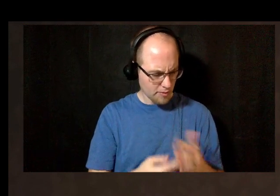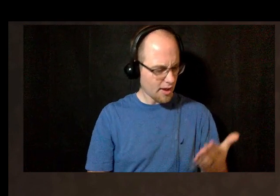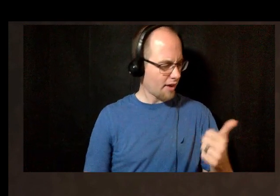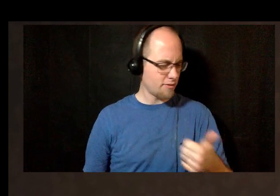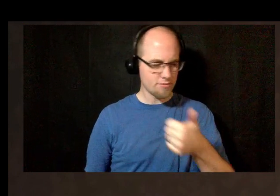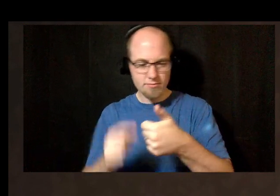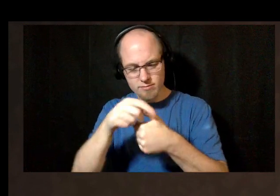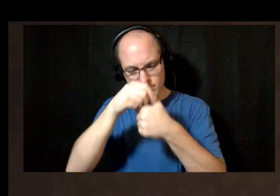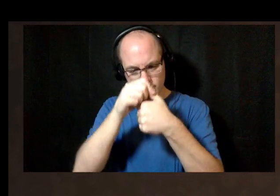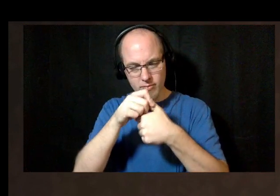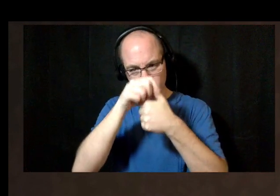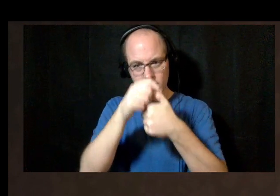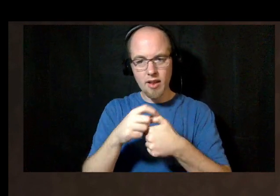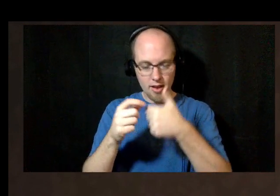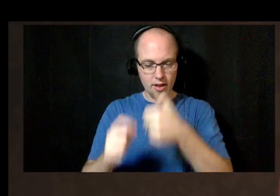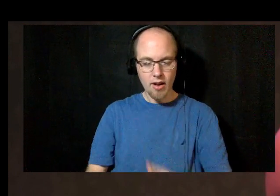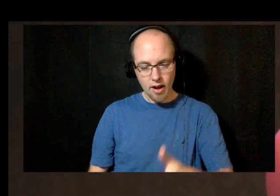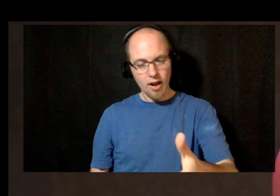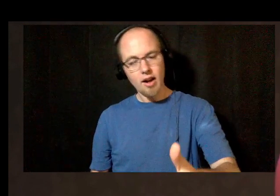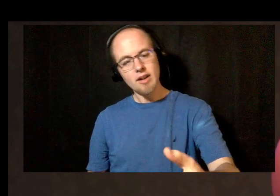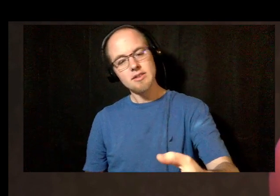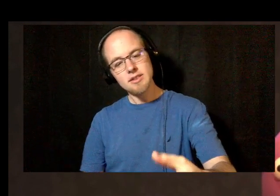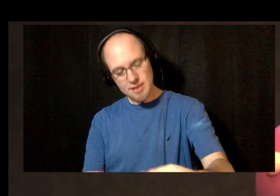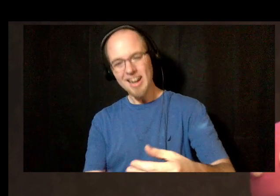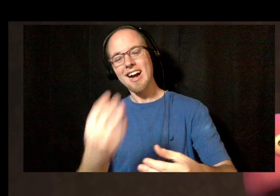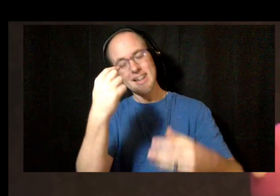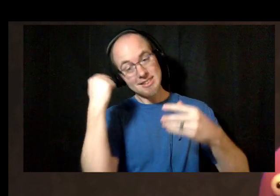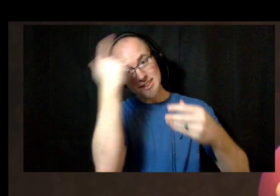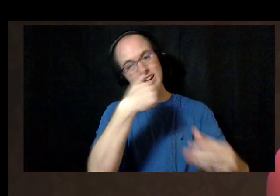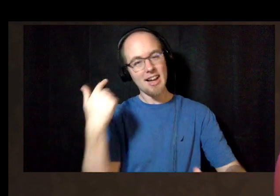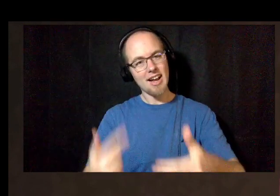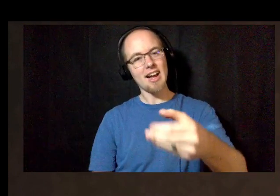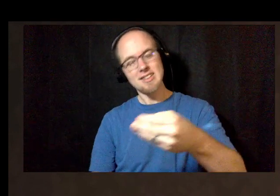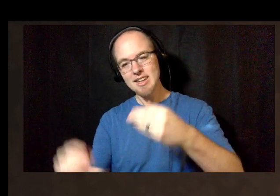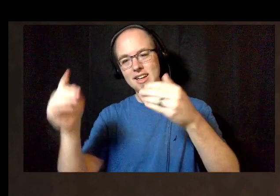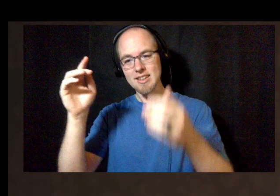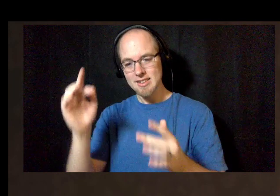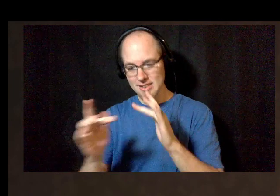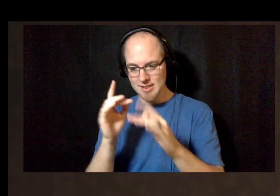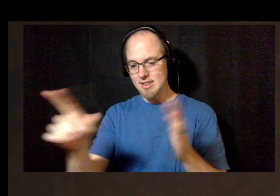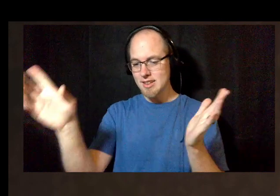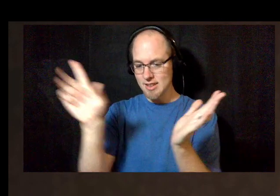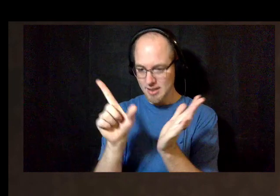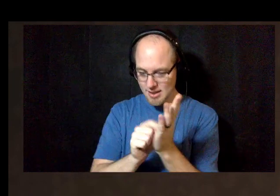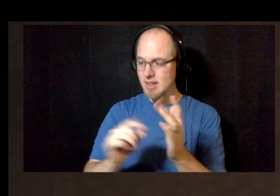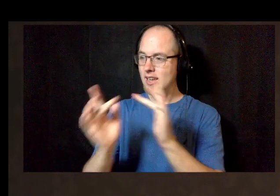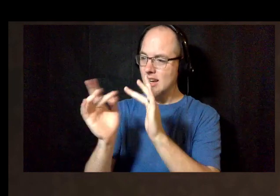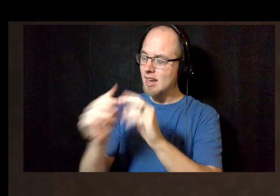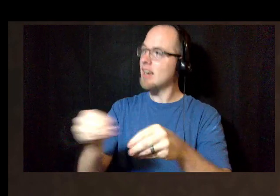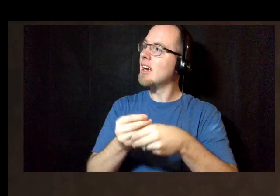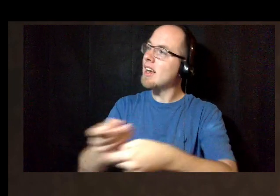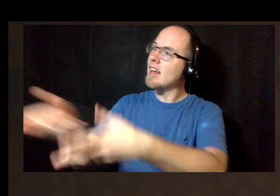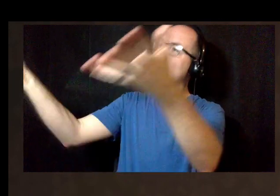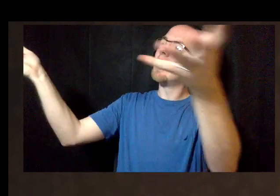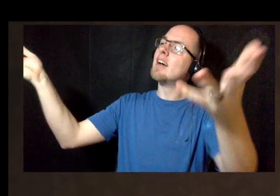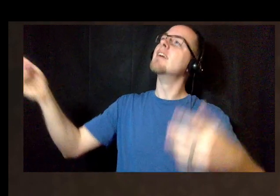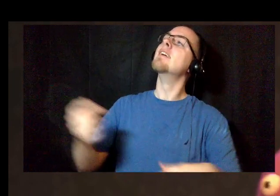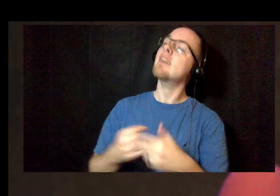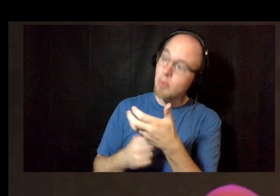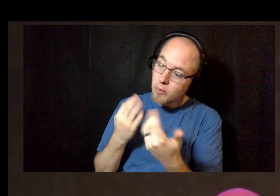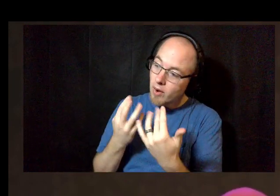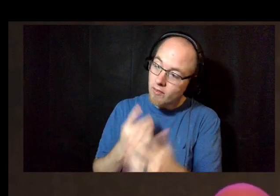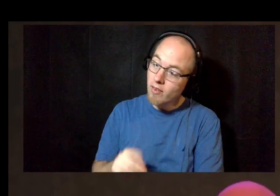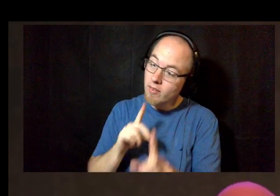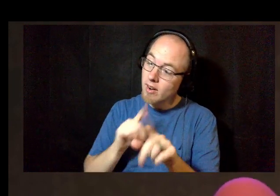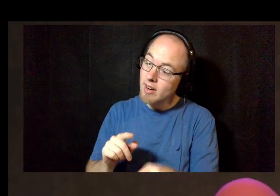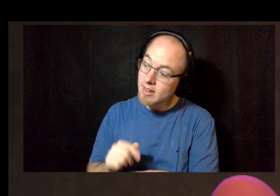for you to take a photo of your head, post it on the internet, and then just stand by for validation? No one